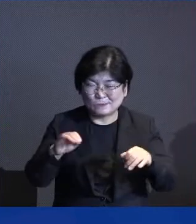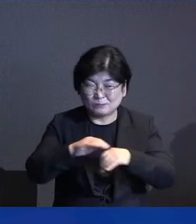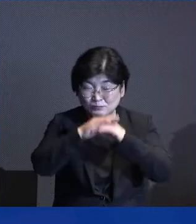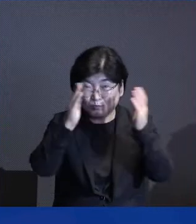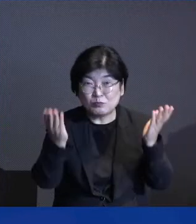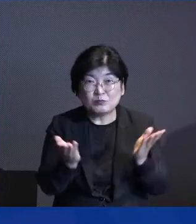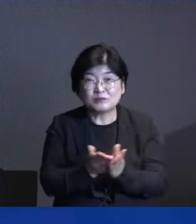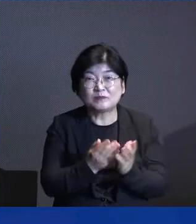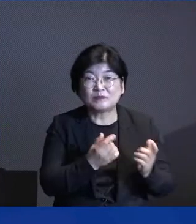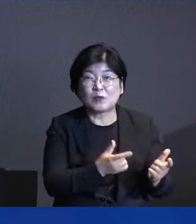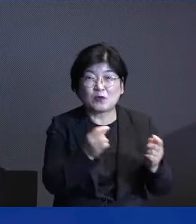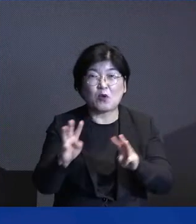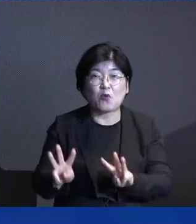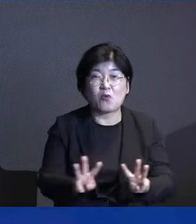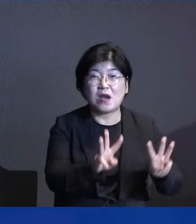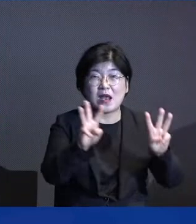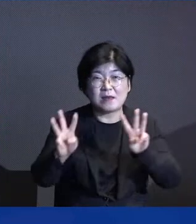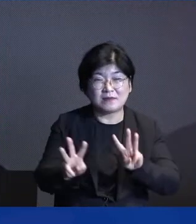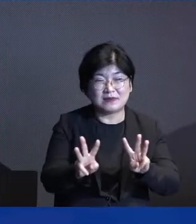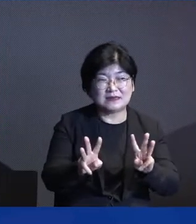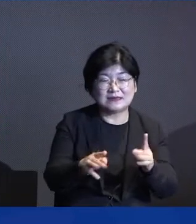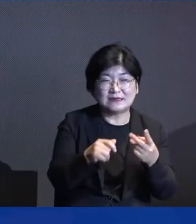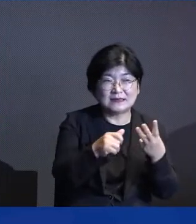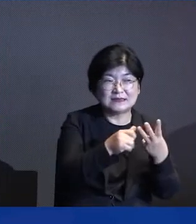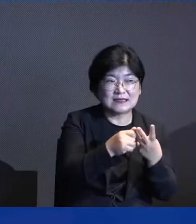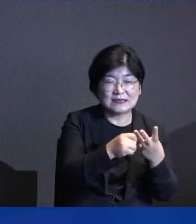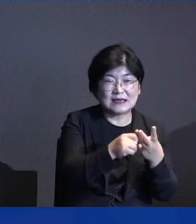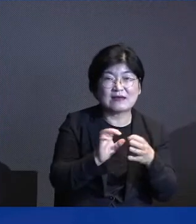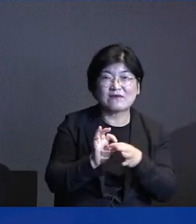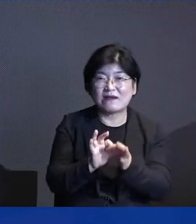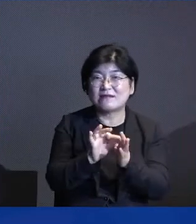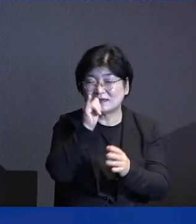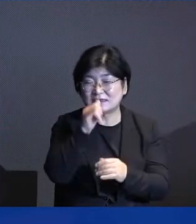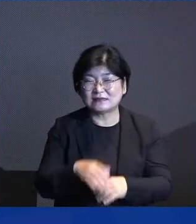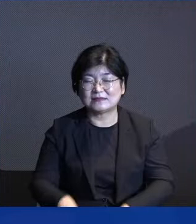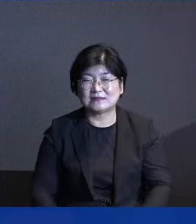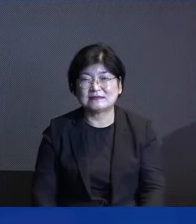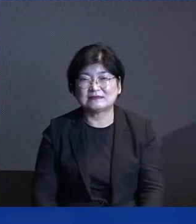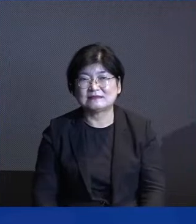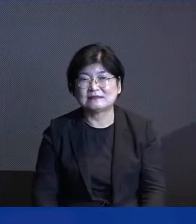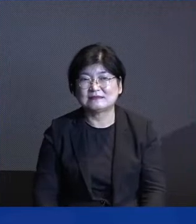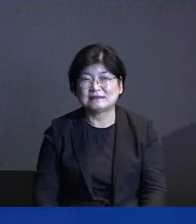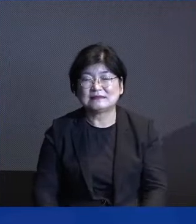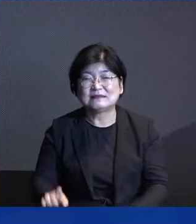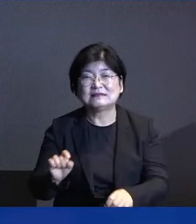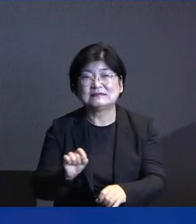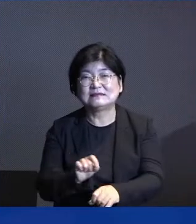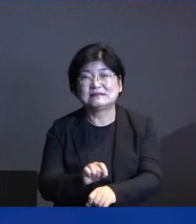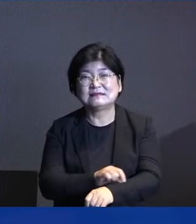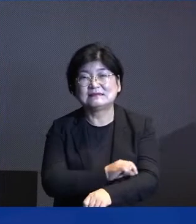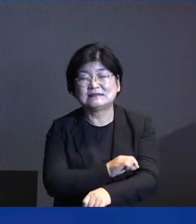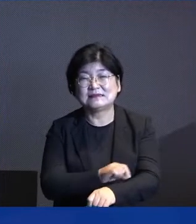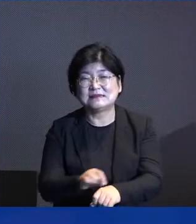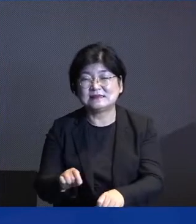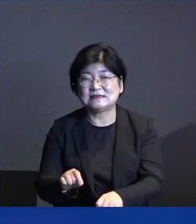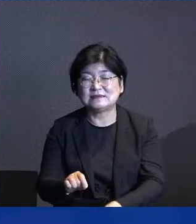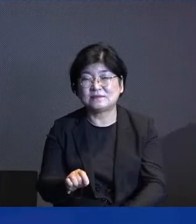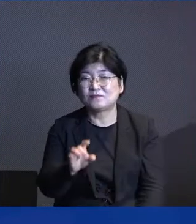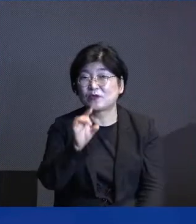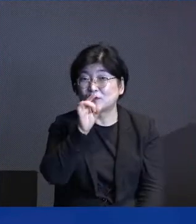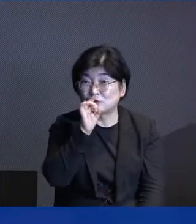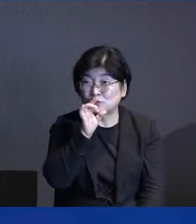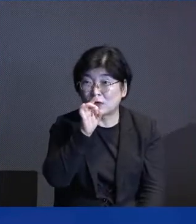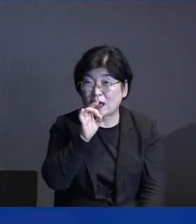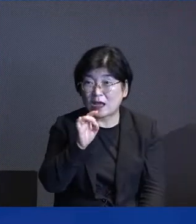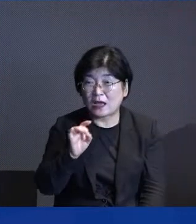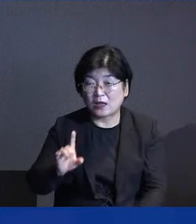of well-being. And this association was pronounced particularly in Central and Eastern part of European